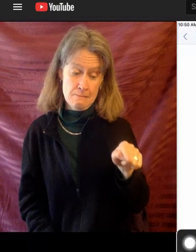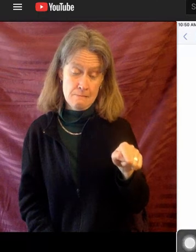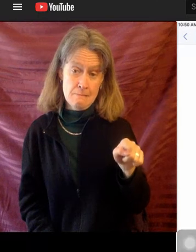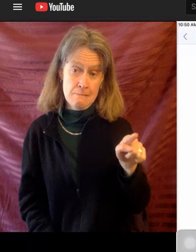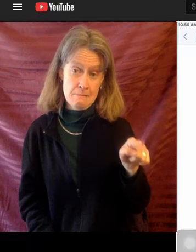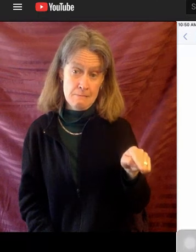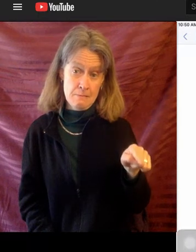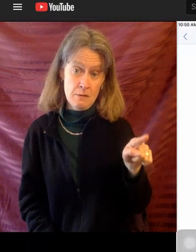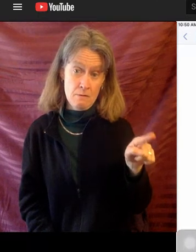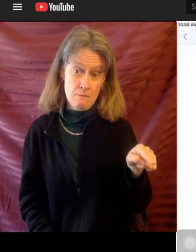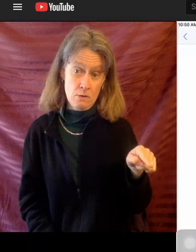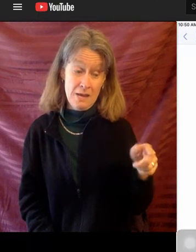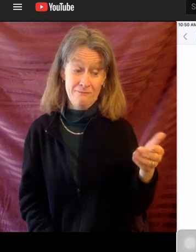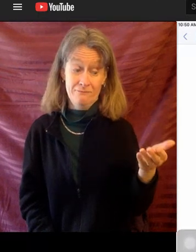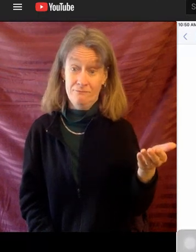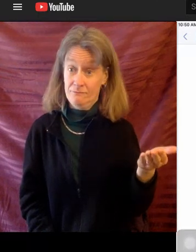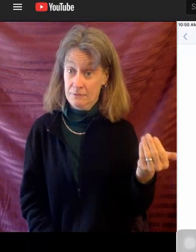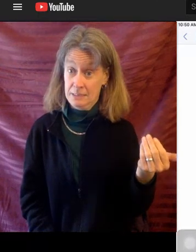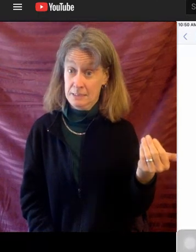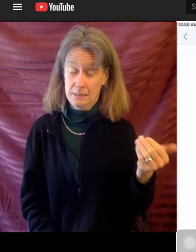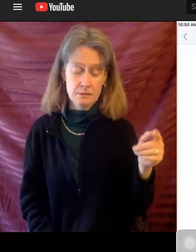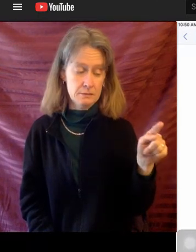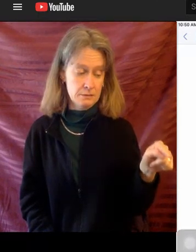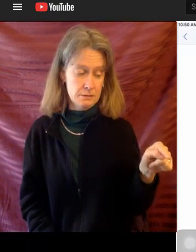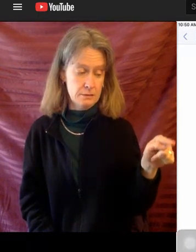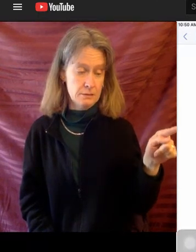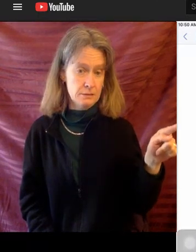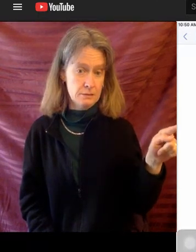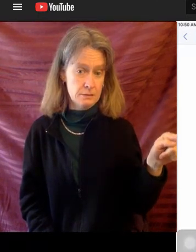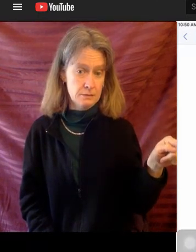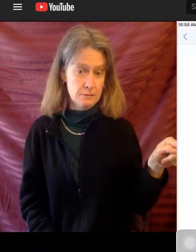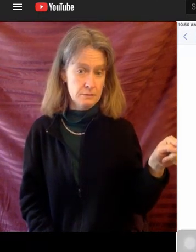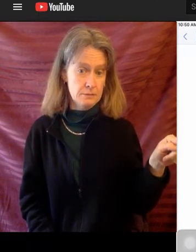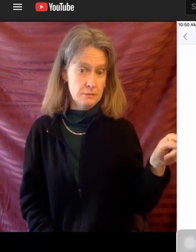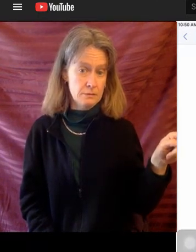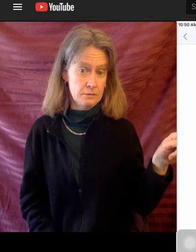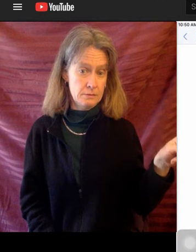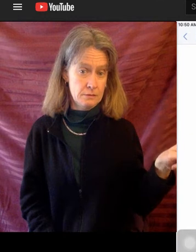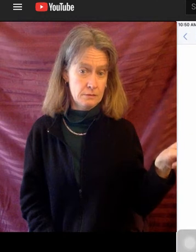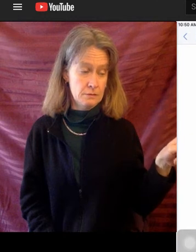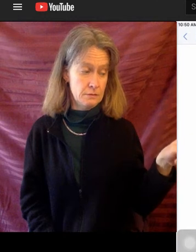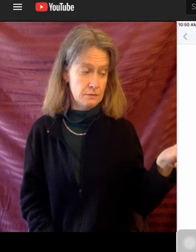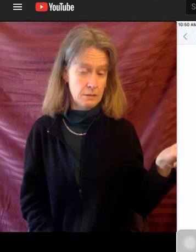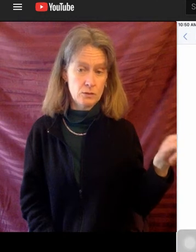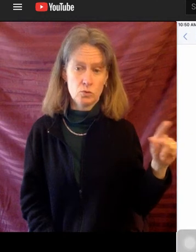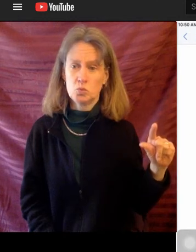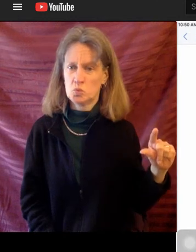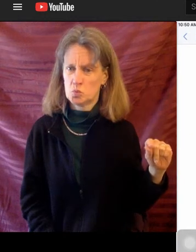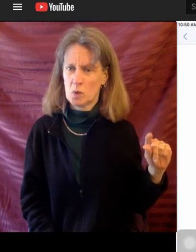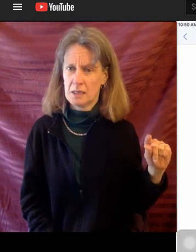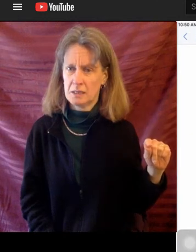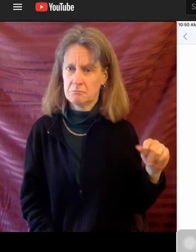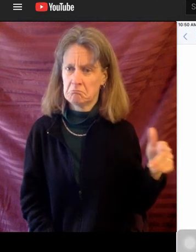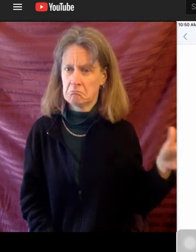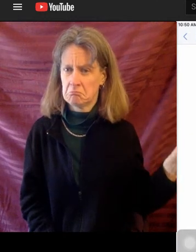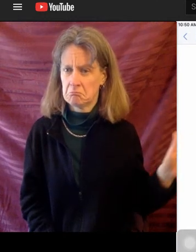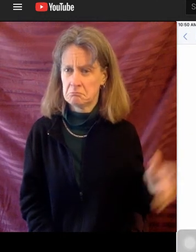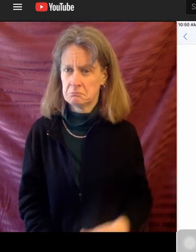11, 12, 13, 14, 15, 16, 17, 18, 19, 20.